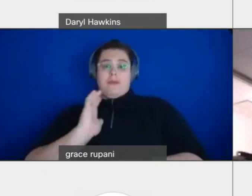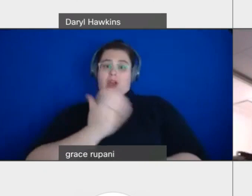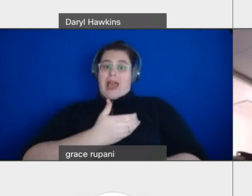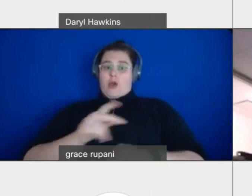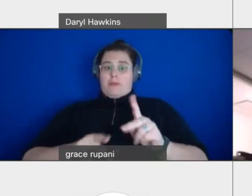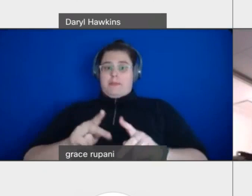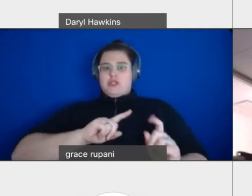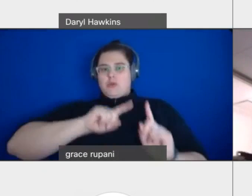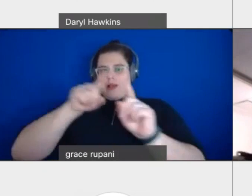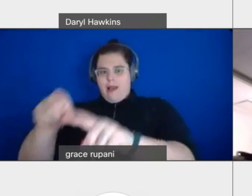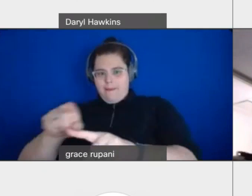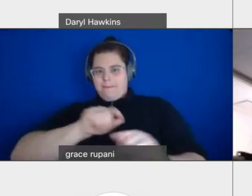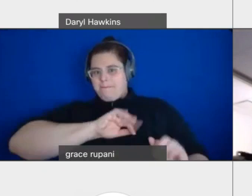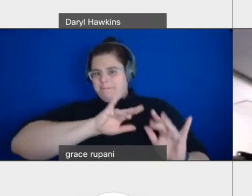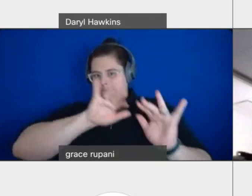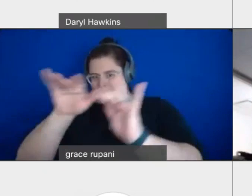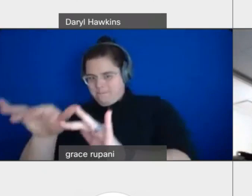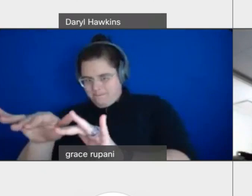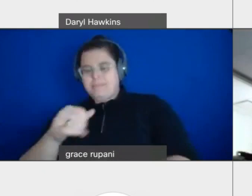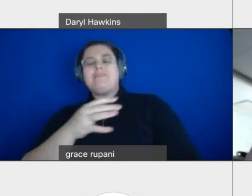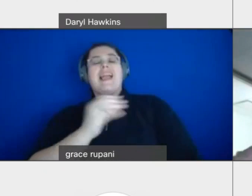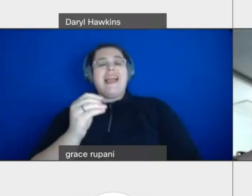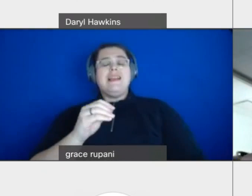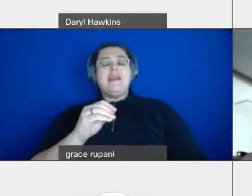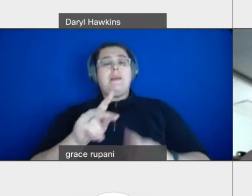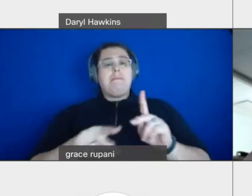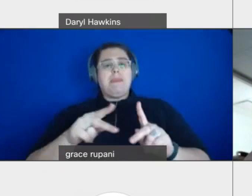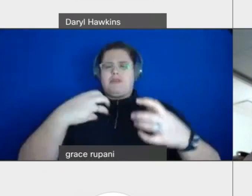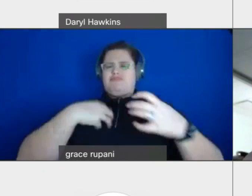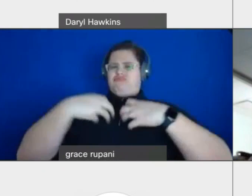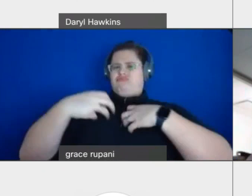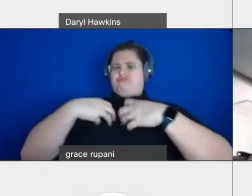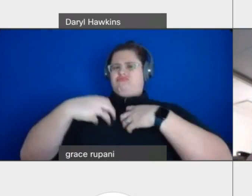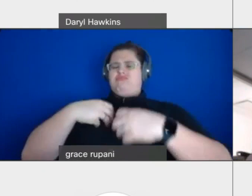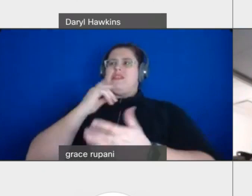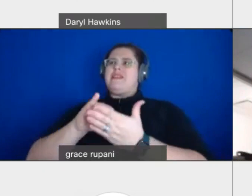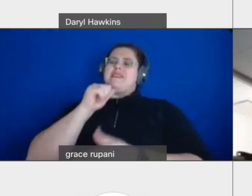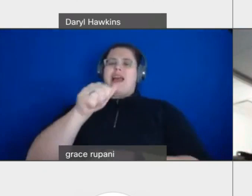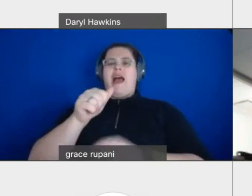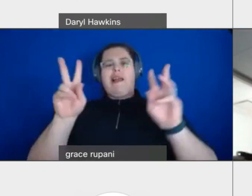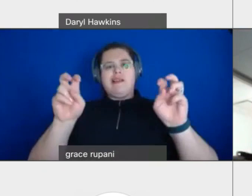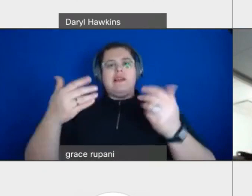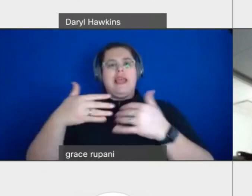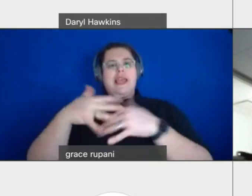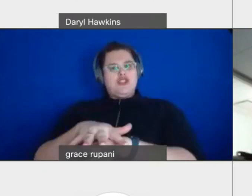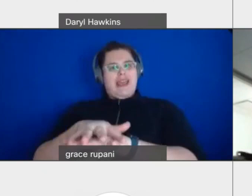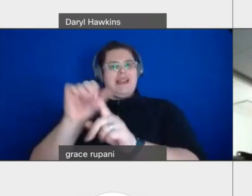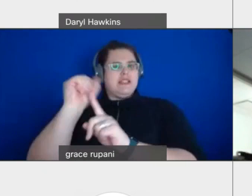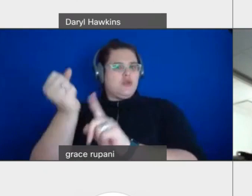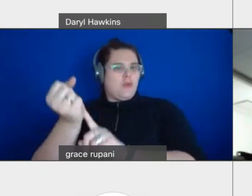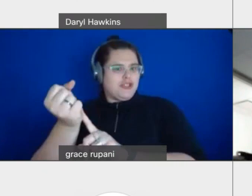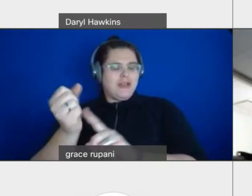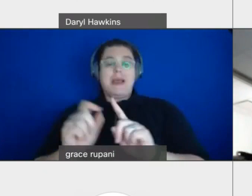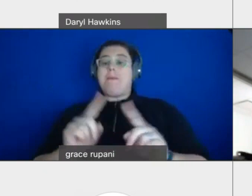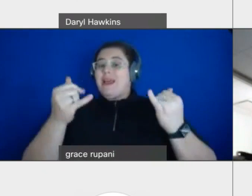of that not being fair or representative of an integrated kind of society culture. And now we